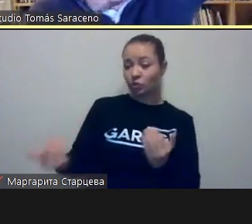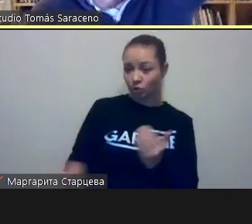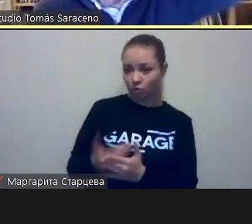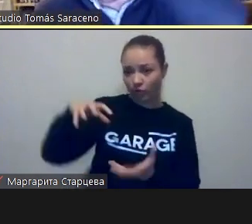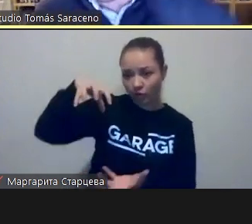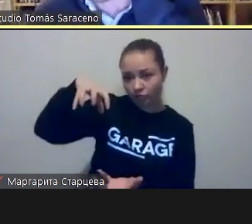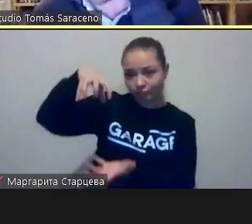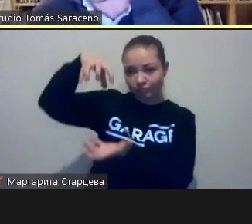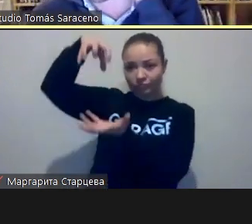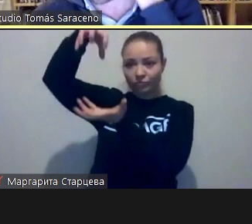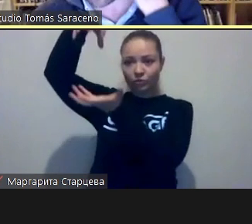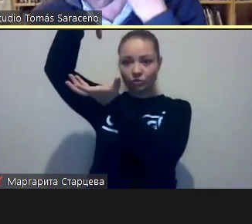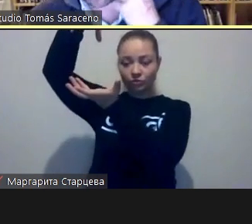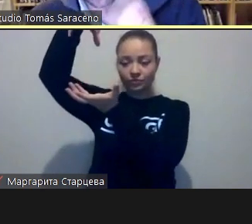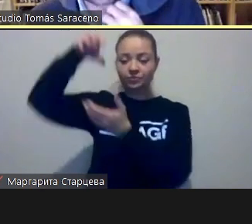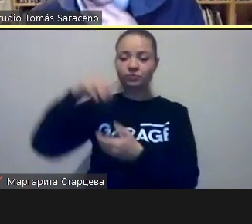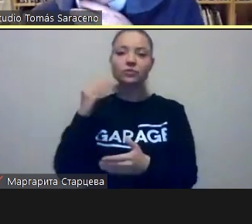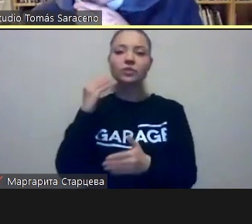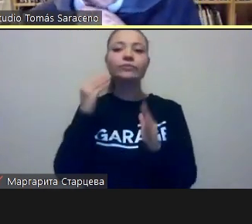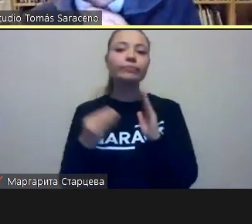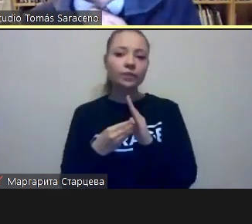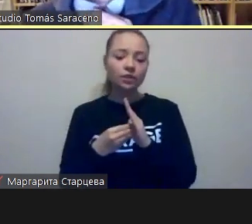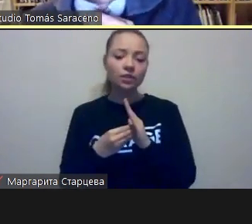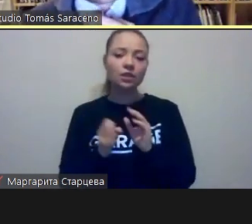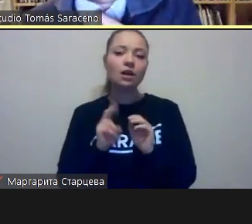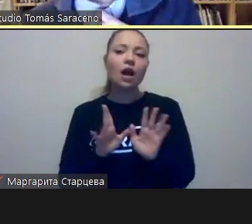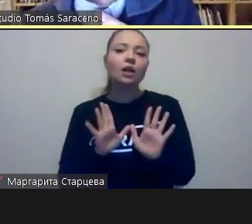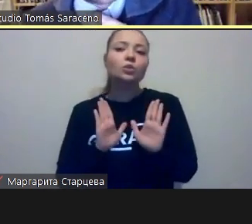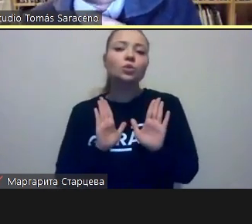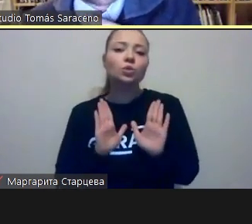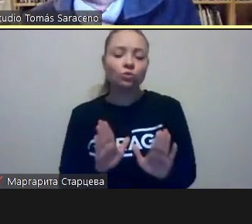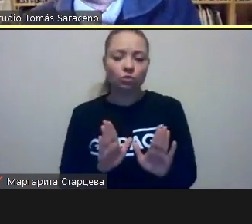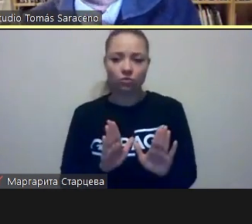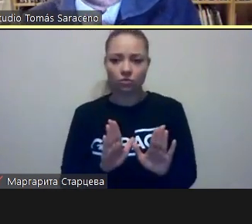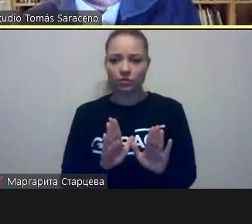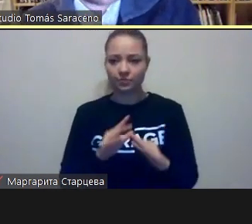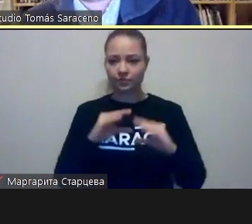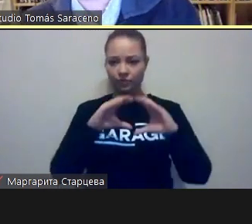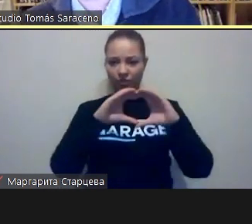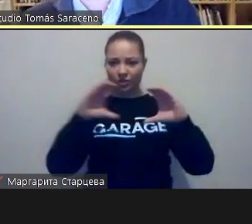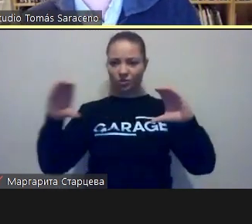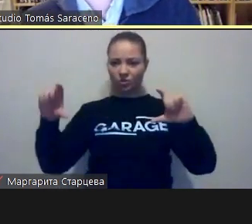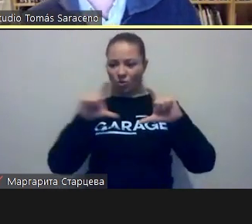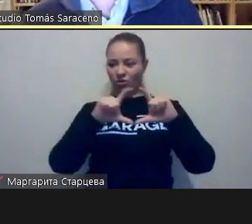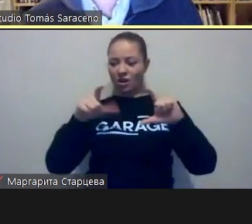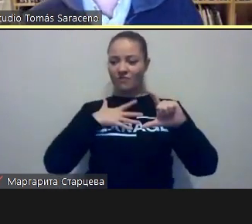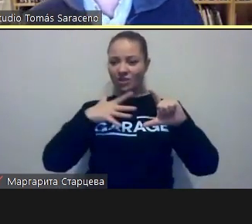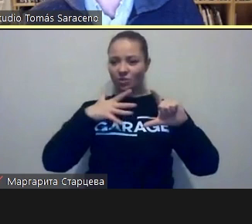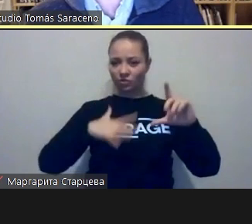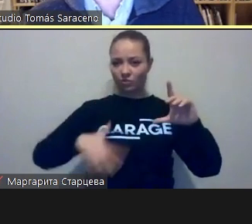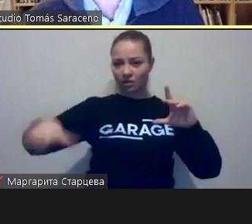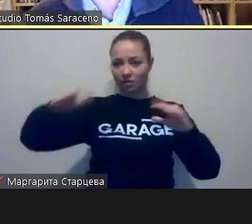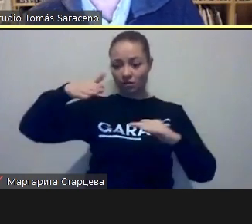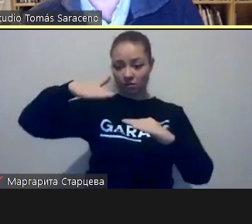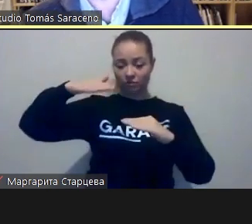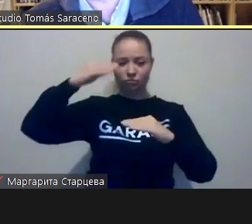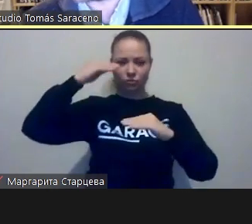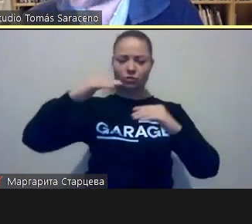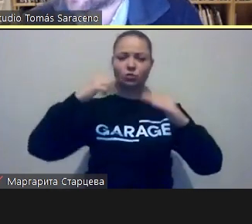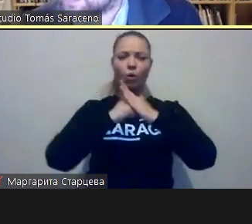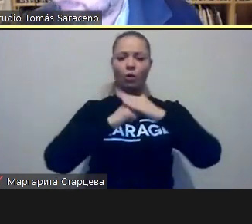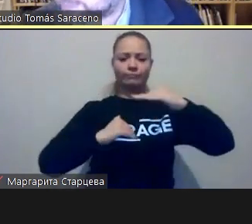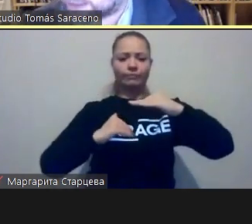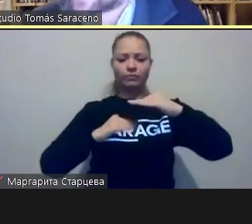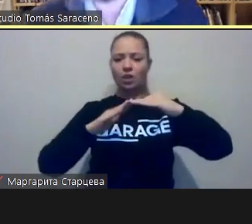type of infrastructure, and this is quite important. And the second is also how long this material will